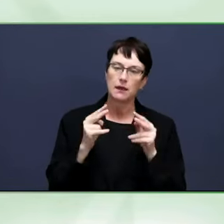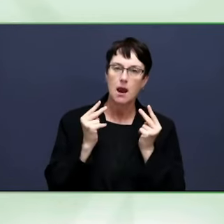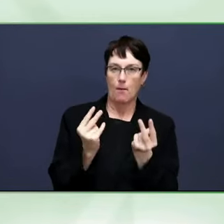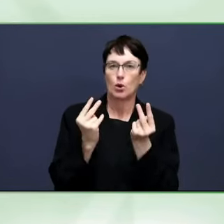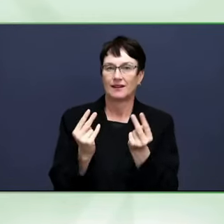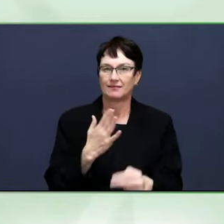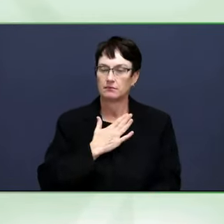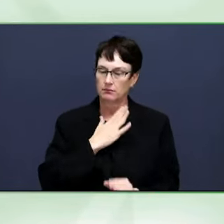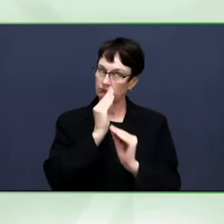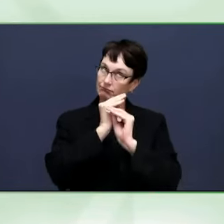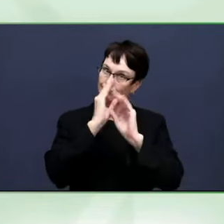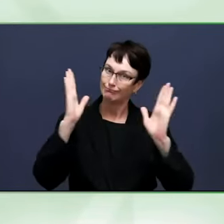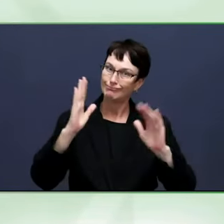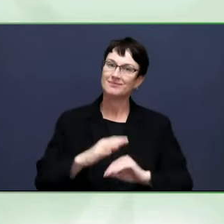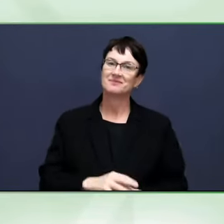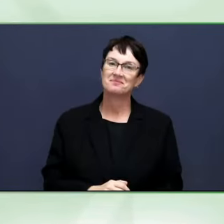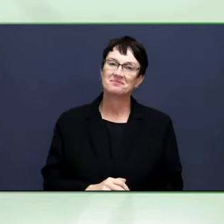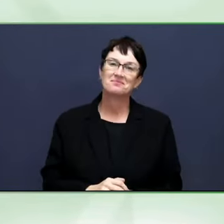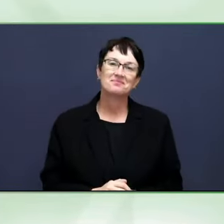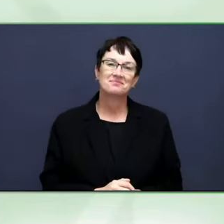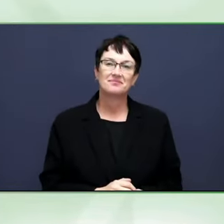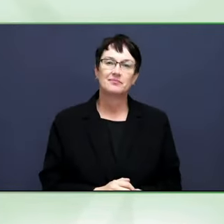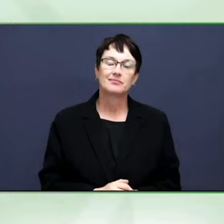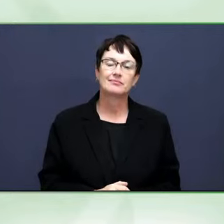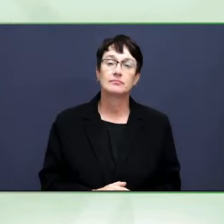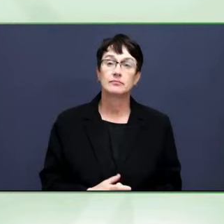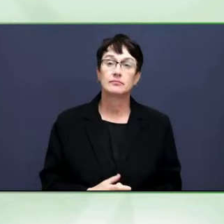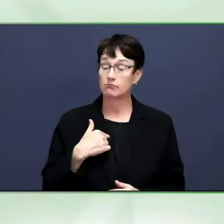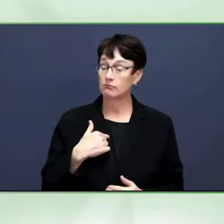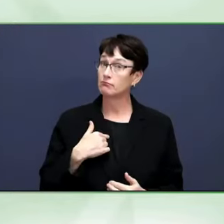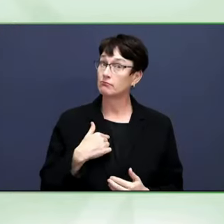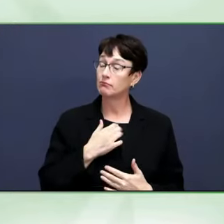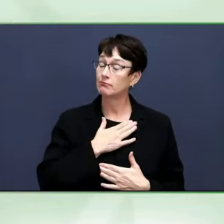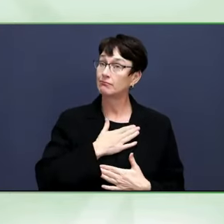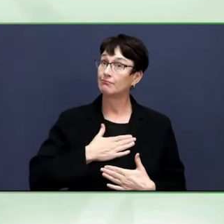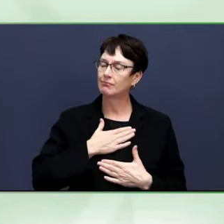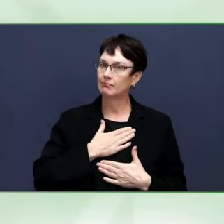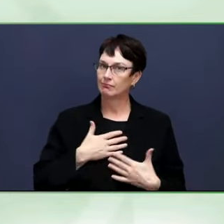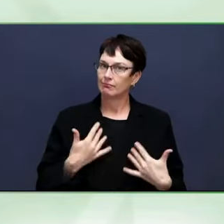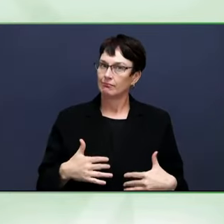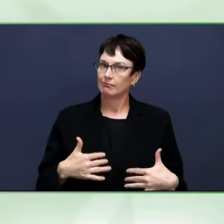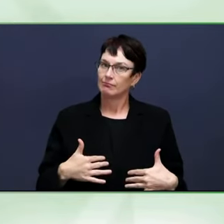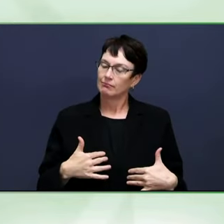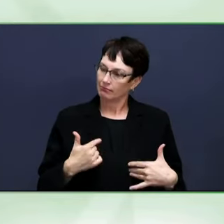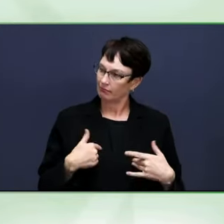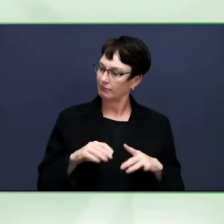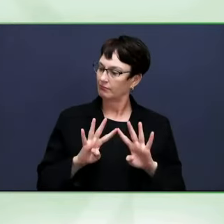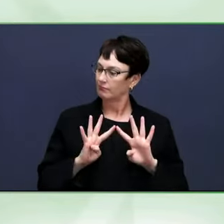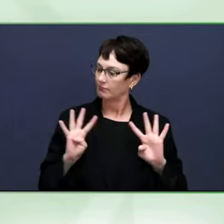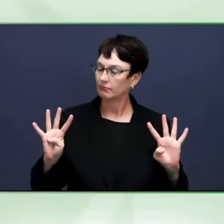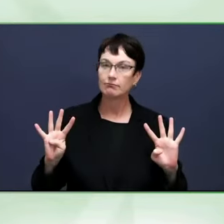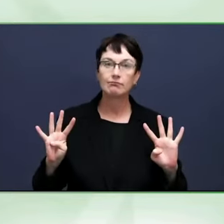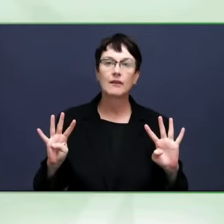And and I have the pleasure to act as an advisor in a couple